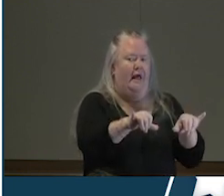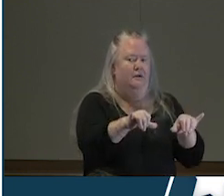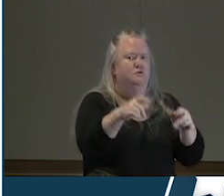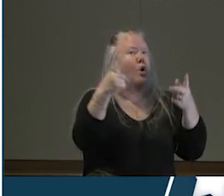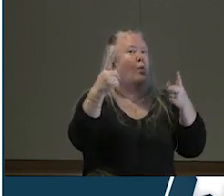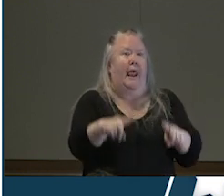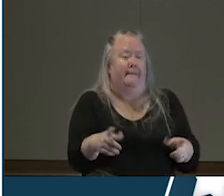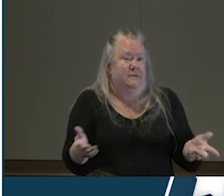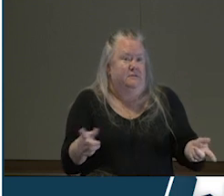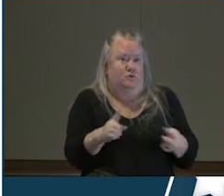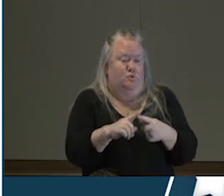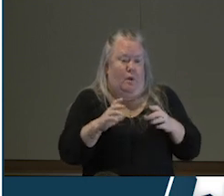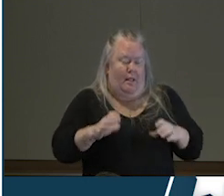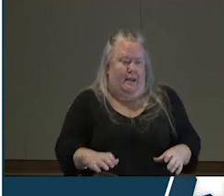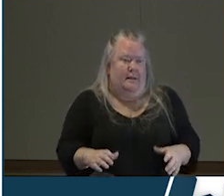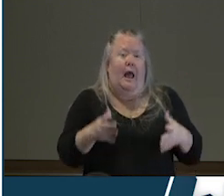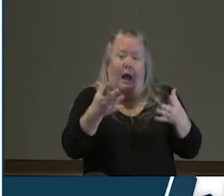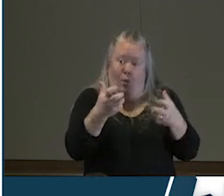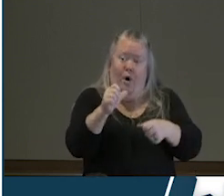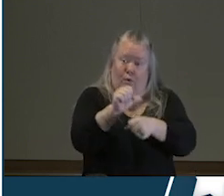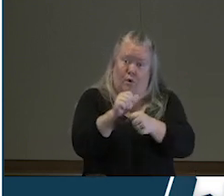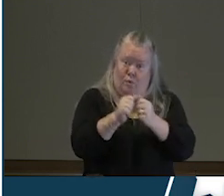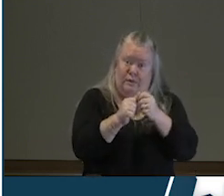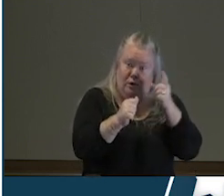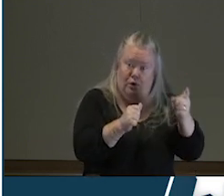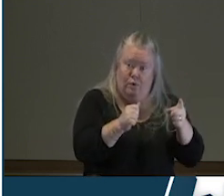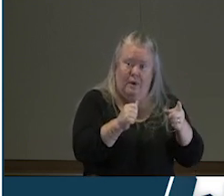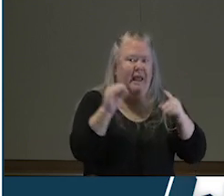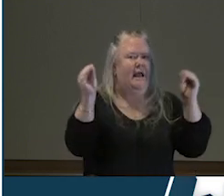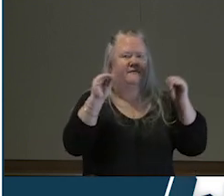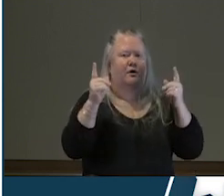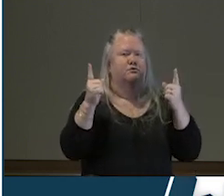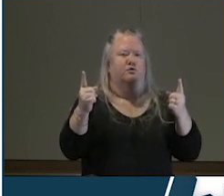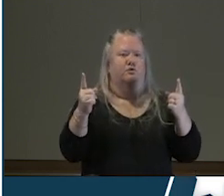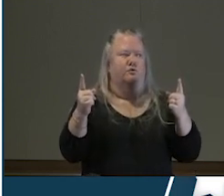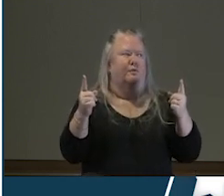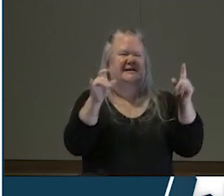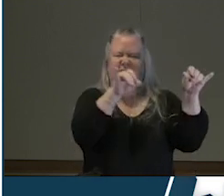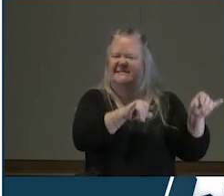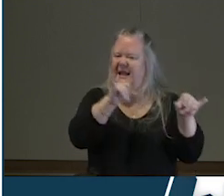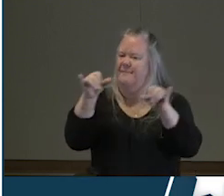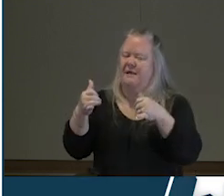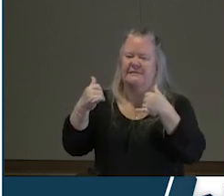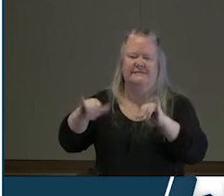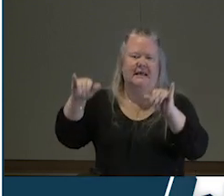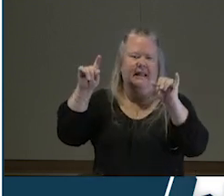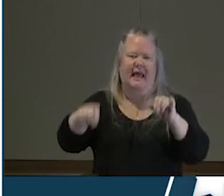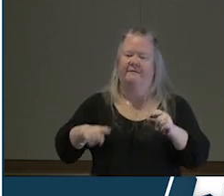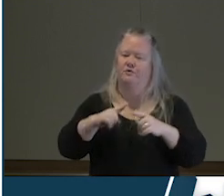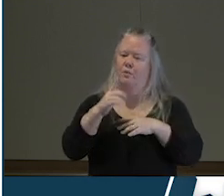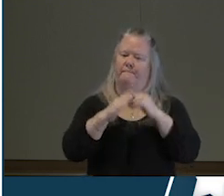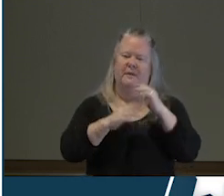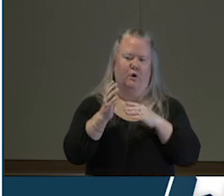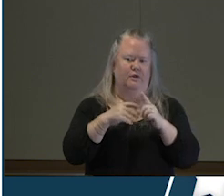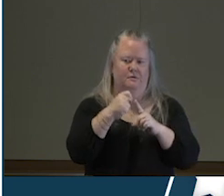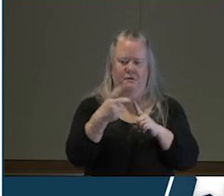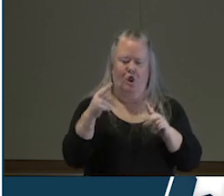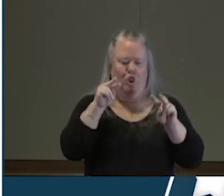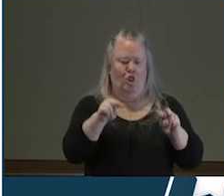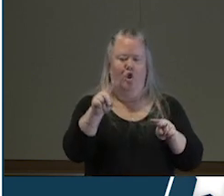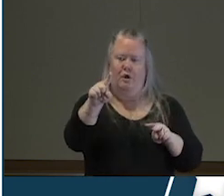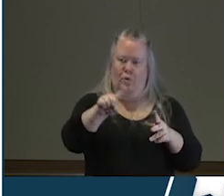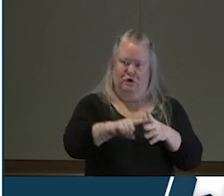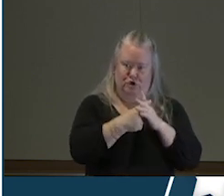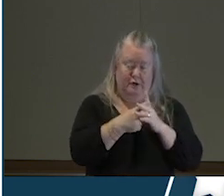what happens to a client that wants to work with you that doesn't have the two? It's the same thing. We still have to build it all out, look at where